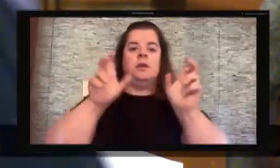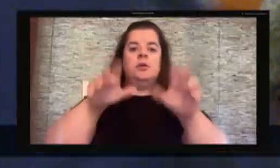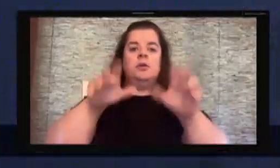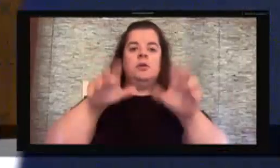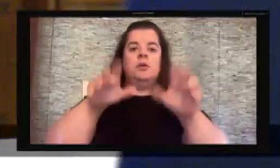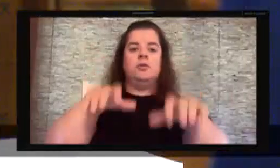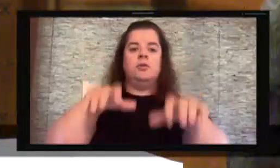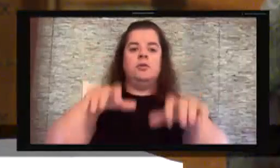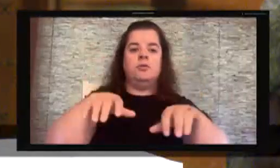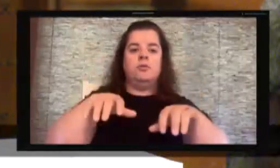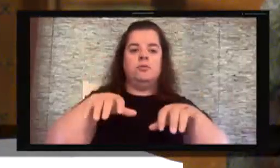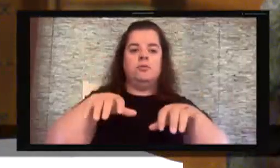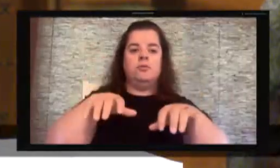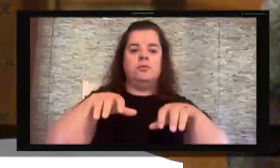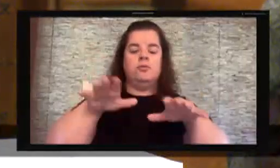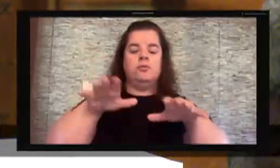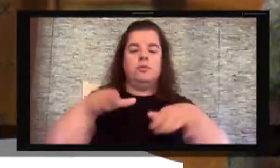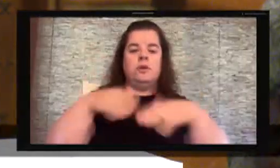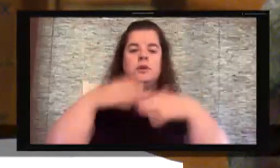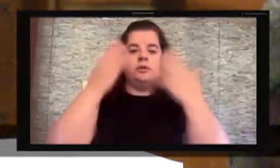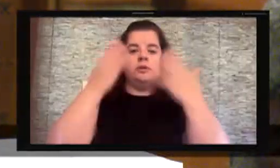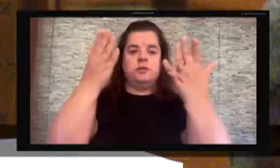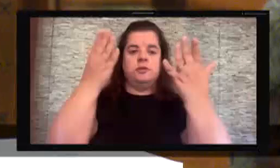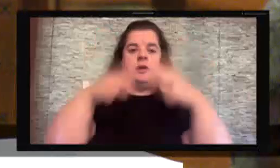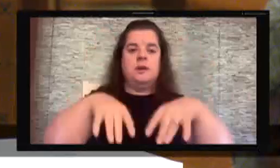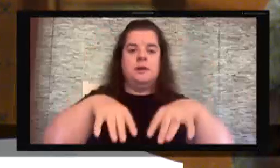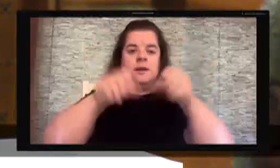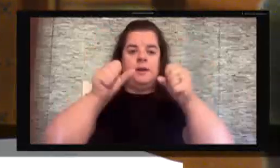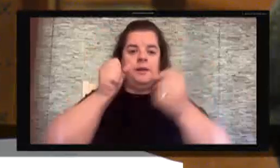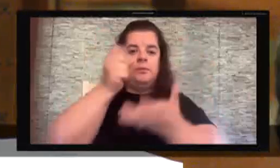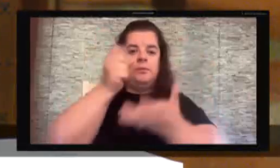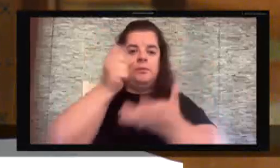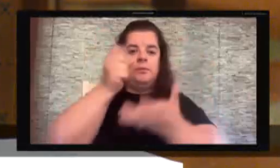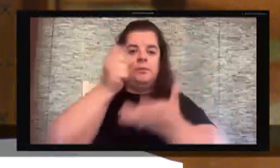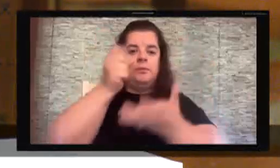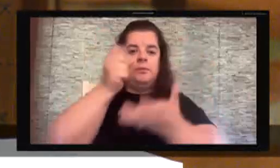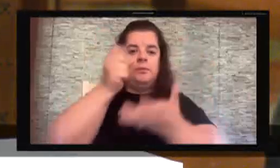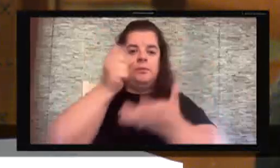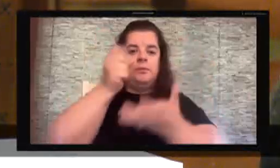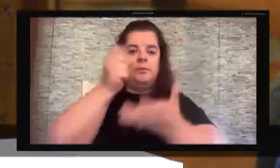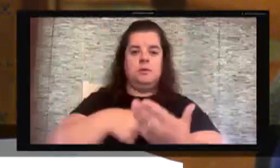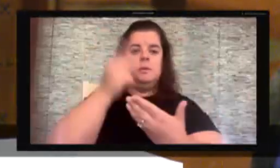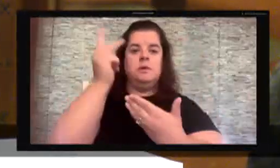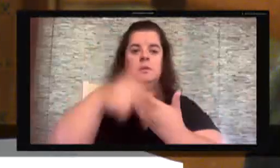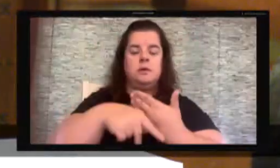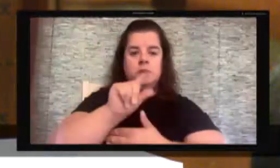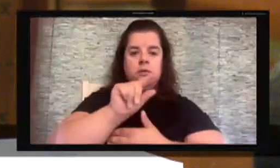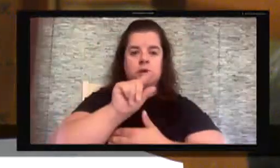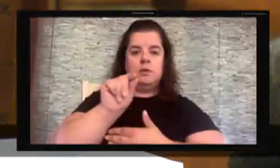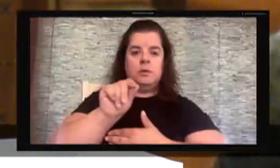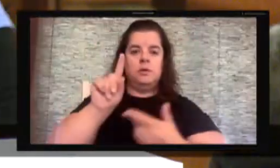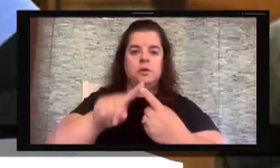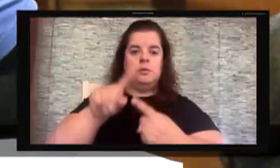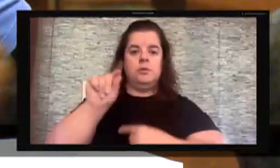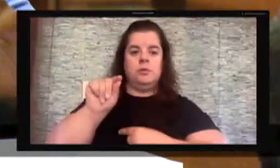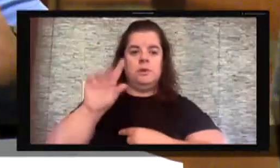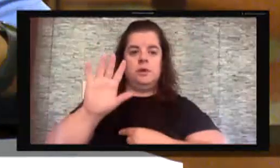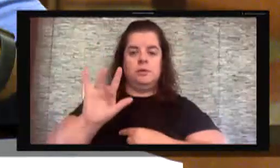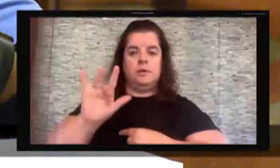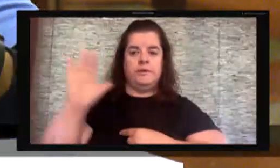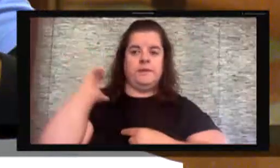the 2020 capital budget and the 2020 community development block grant program and the 2020